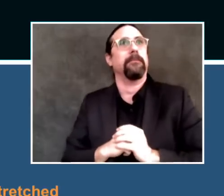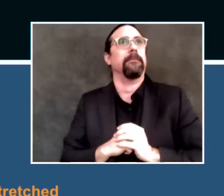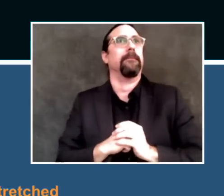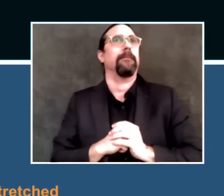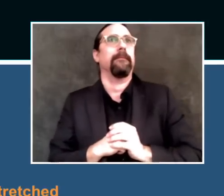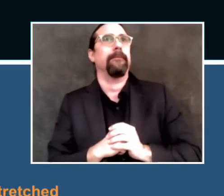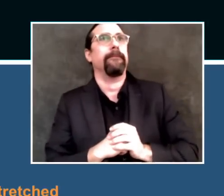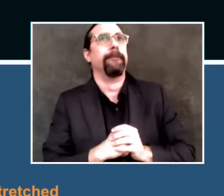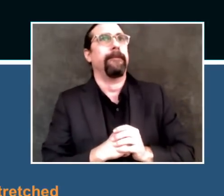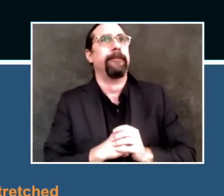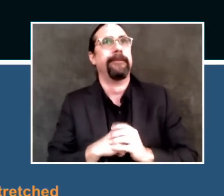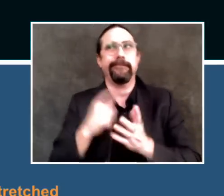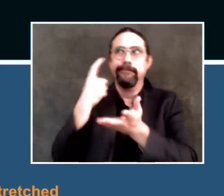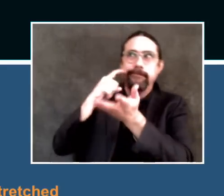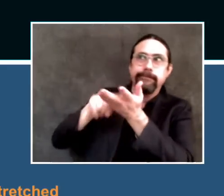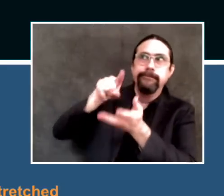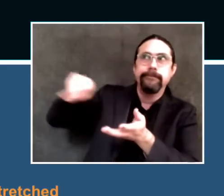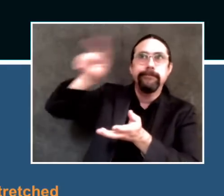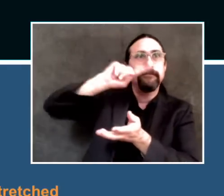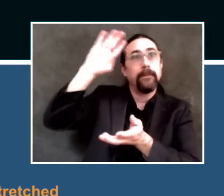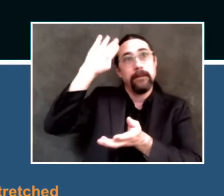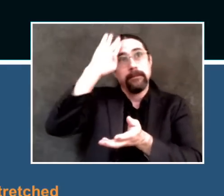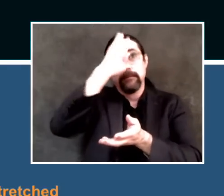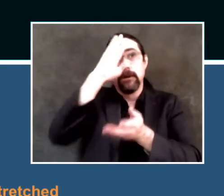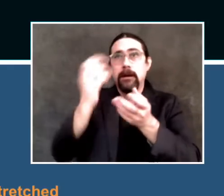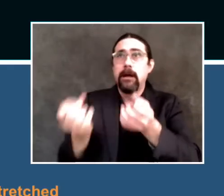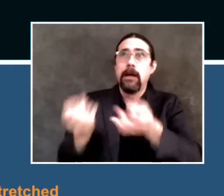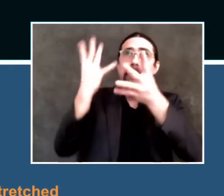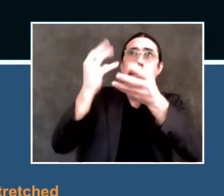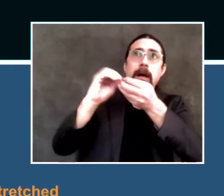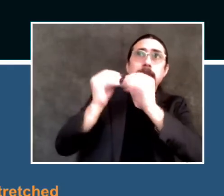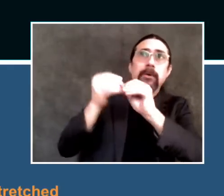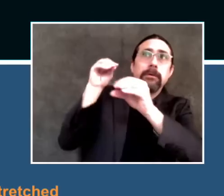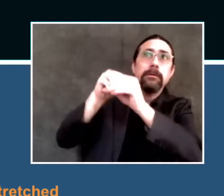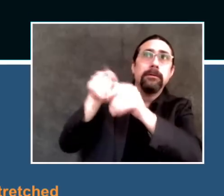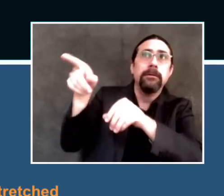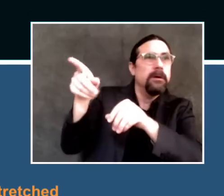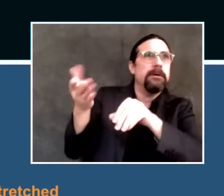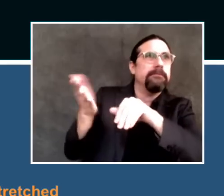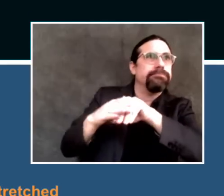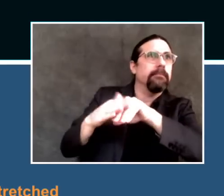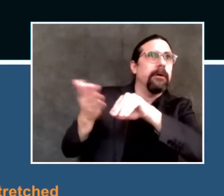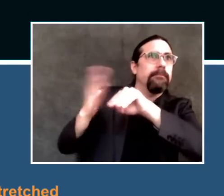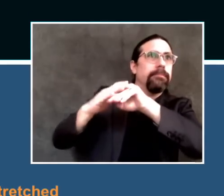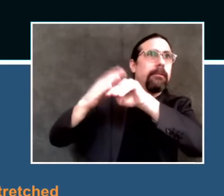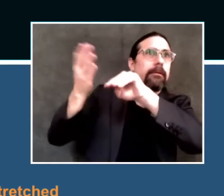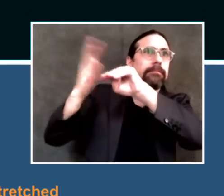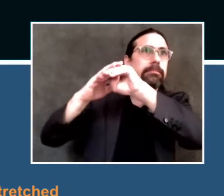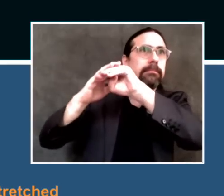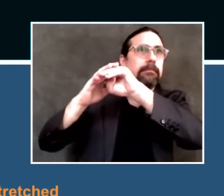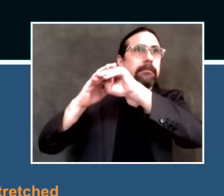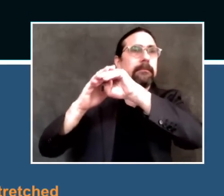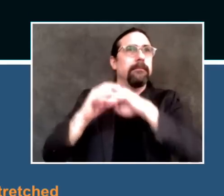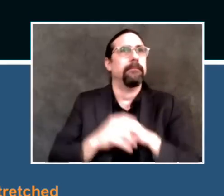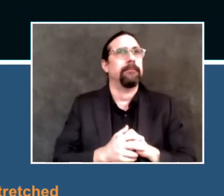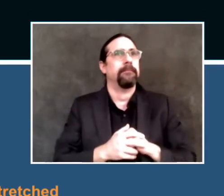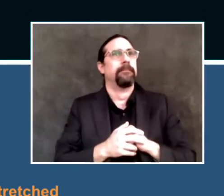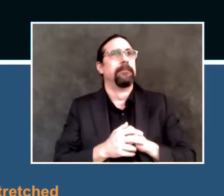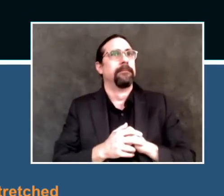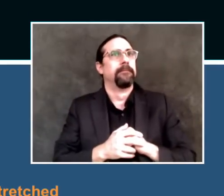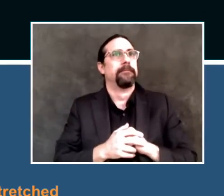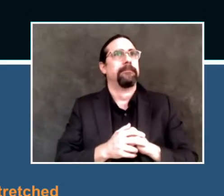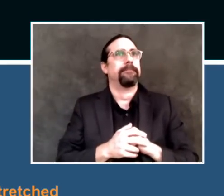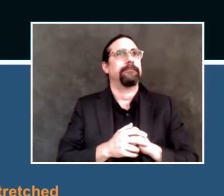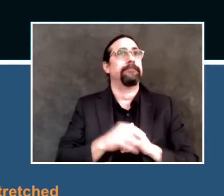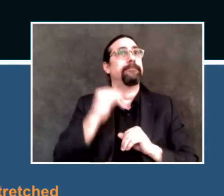can continue to hold the line in the hospitals and free up more healthcare personnel for that frontline outreach, whether it be in person or by phone or whatever